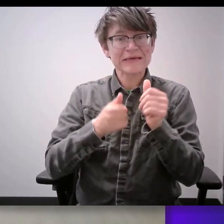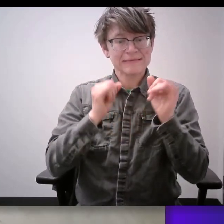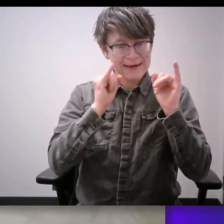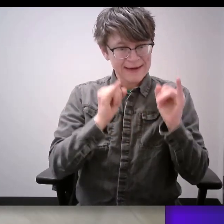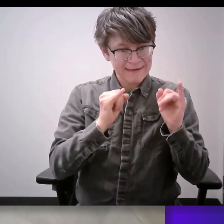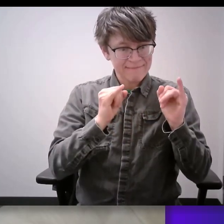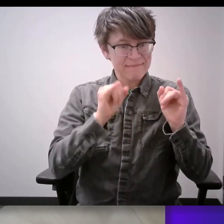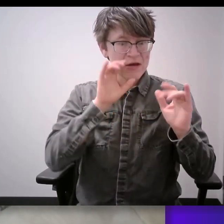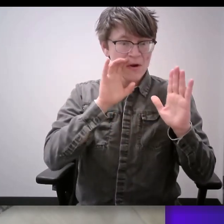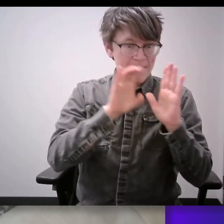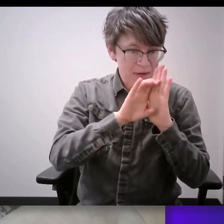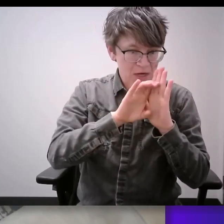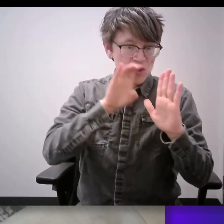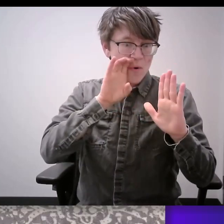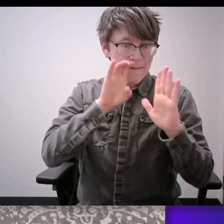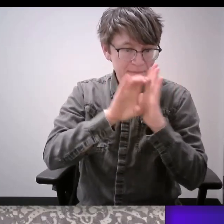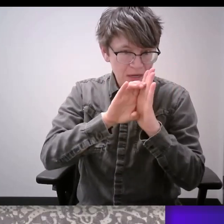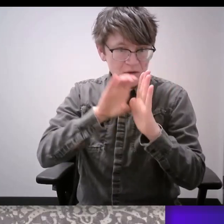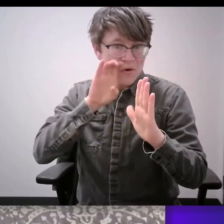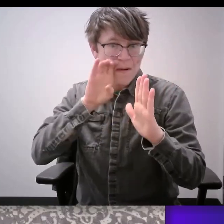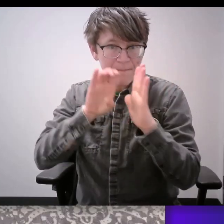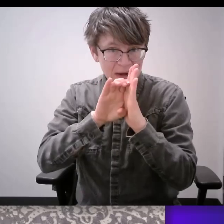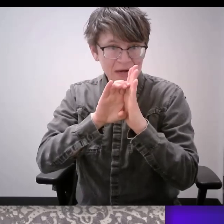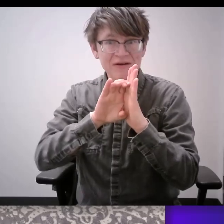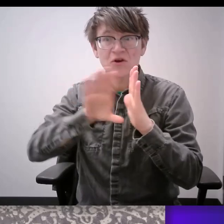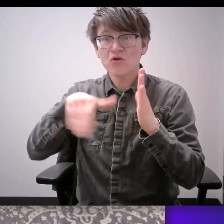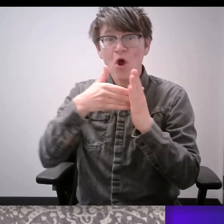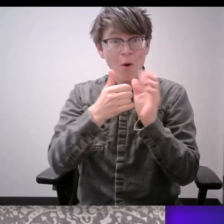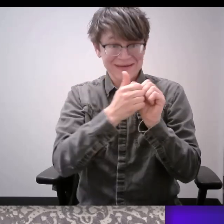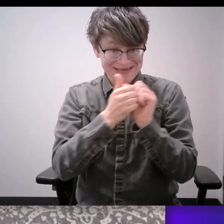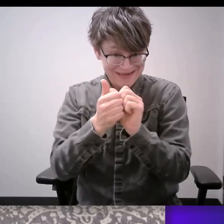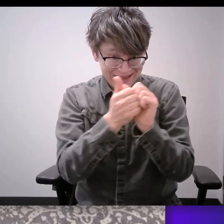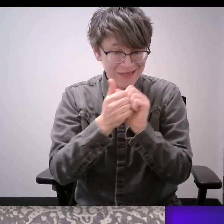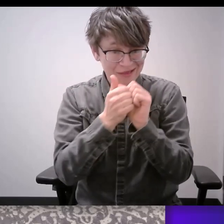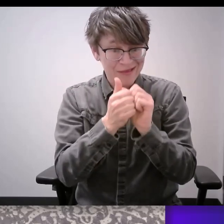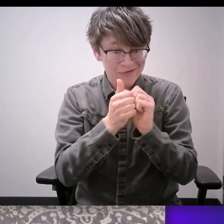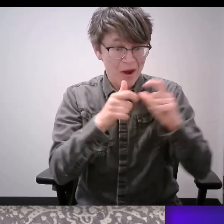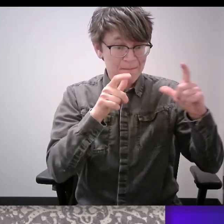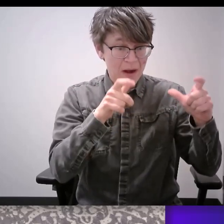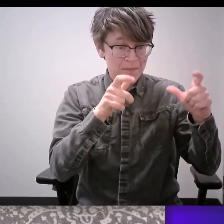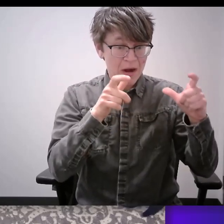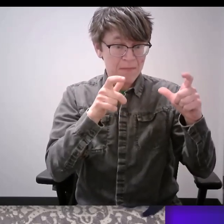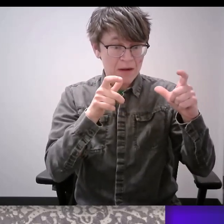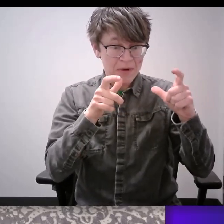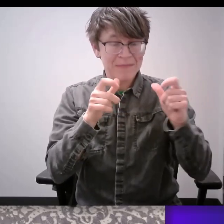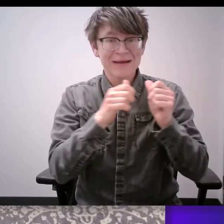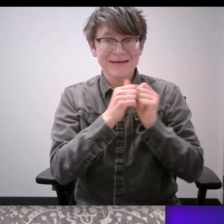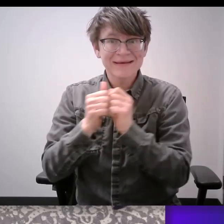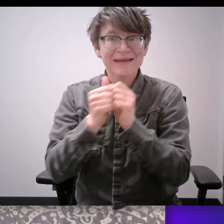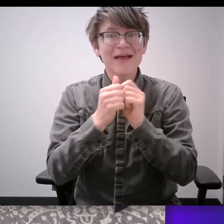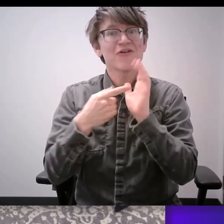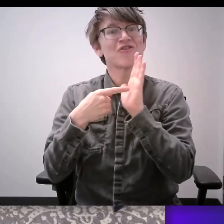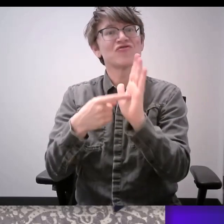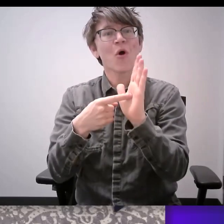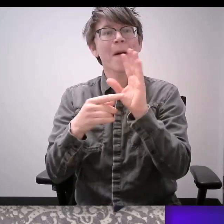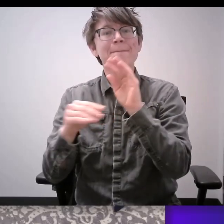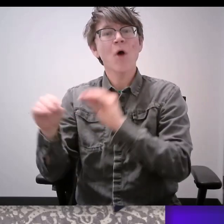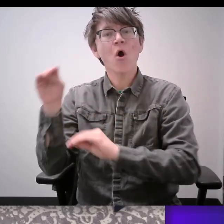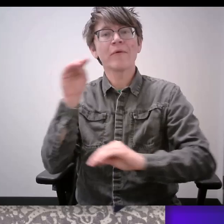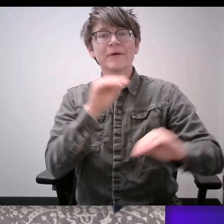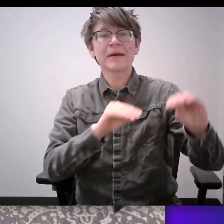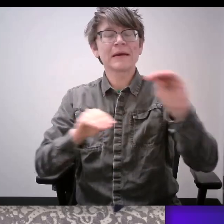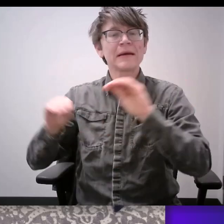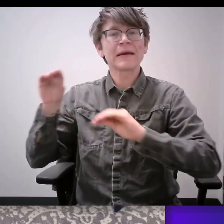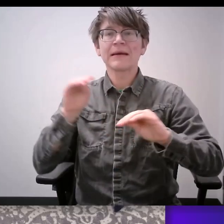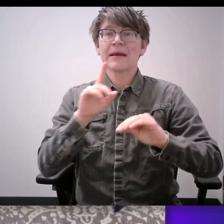frames, individual pictures, that when you put them together, you can give this idea that there is motion involved, when